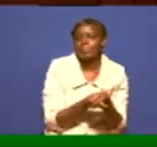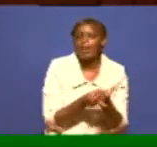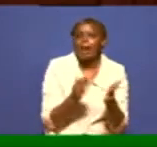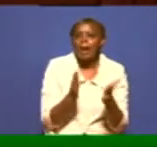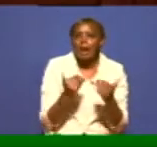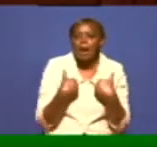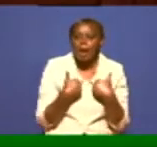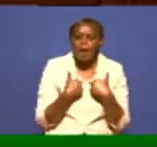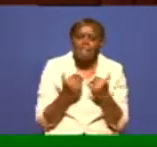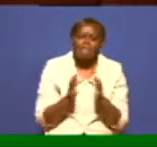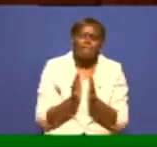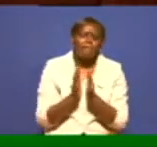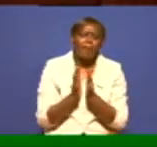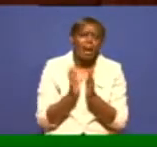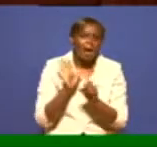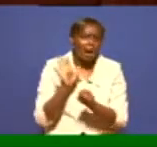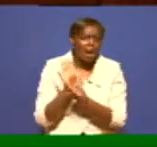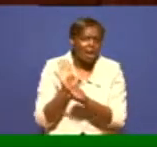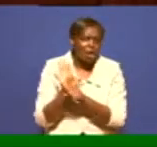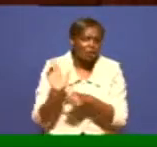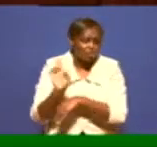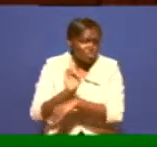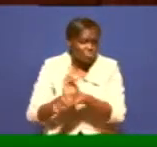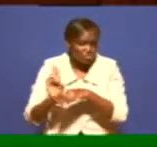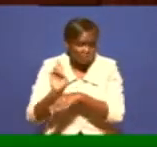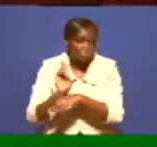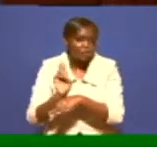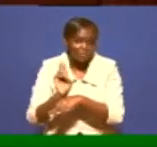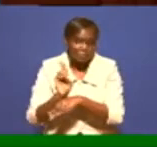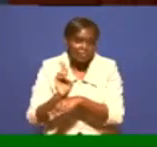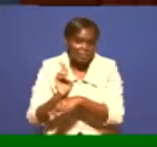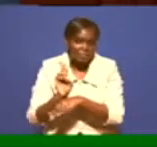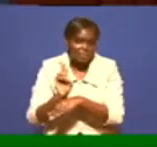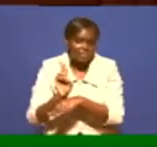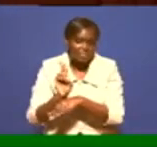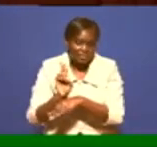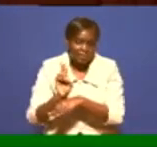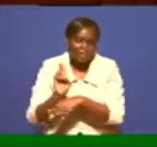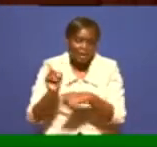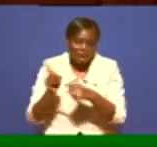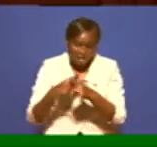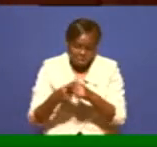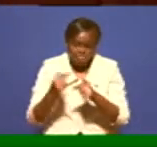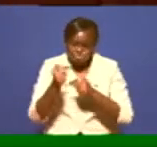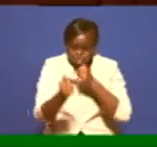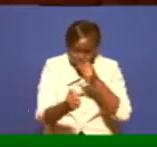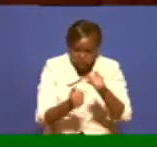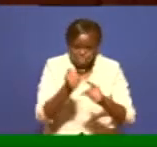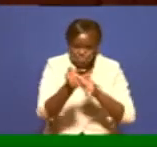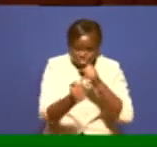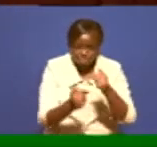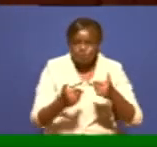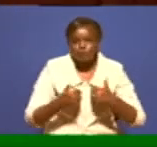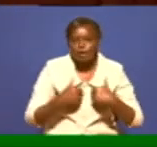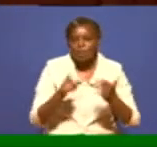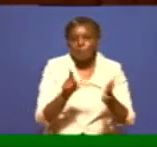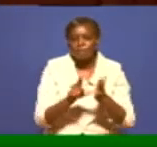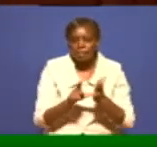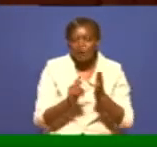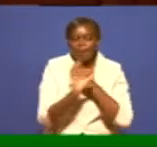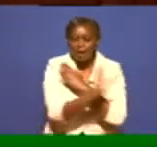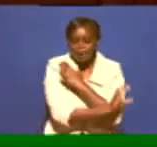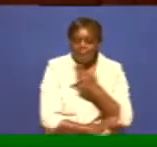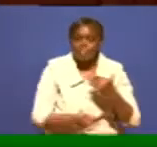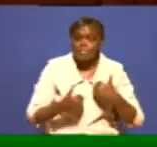huge expenditure, then we have debt. Currently, this country is servicing debt